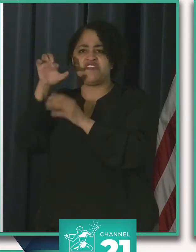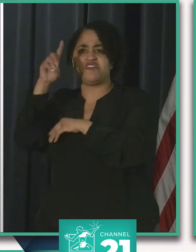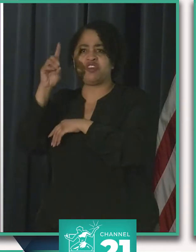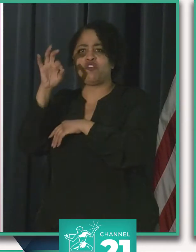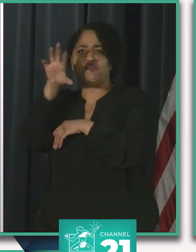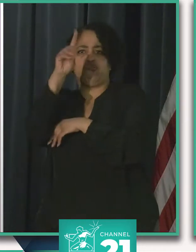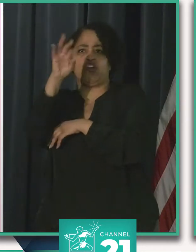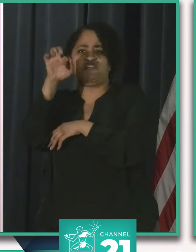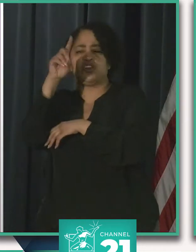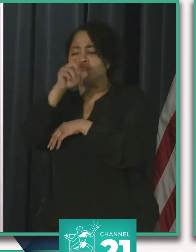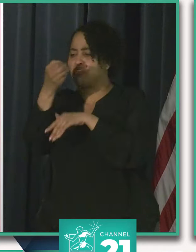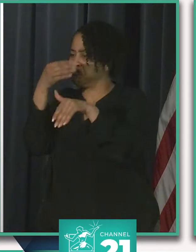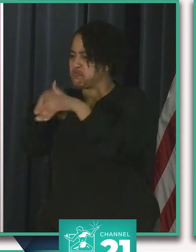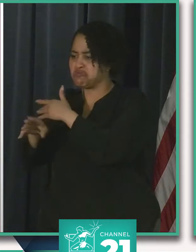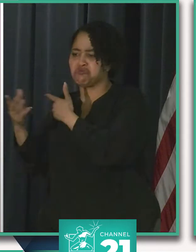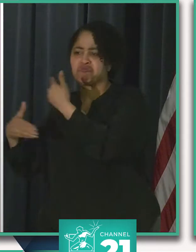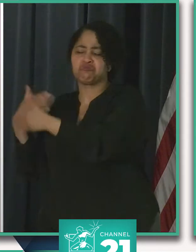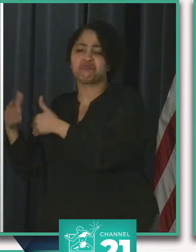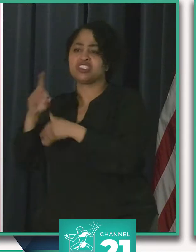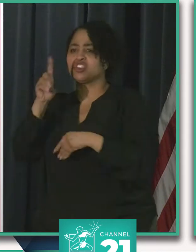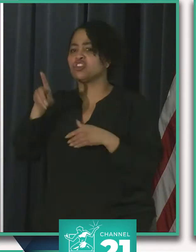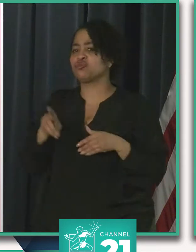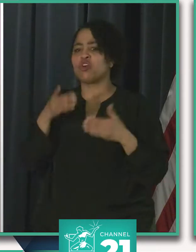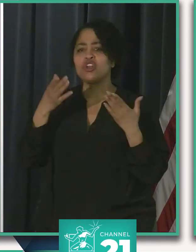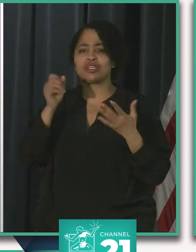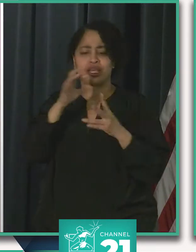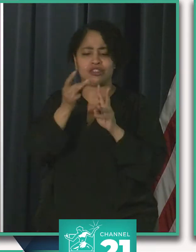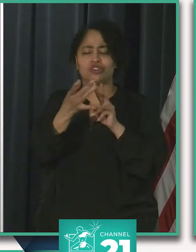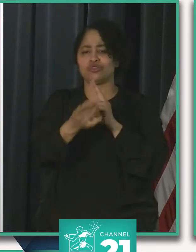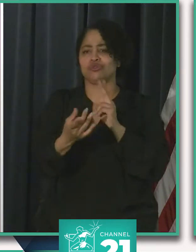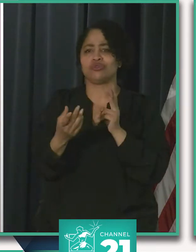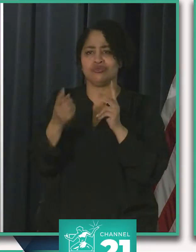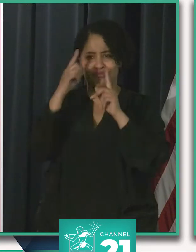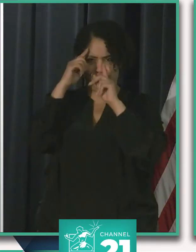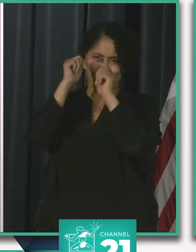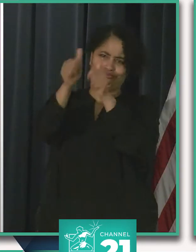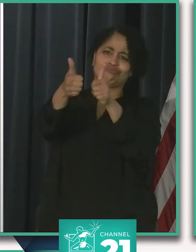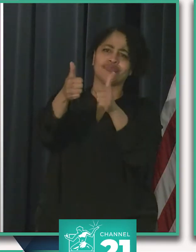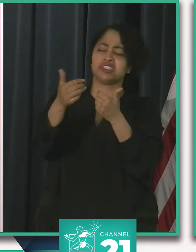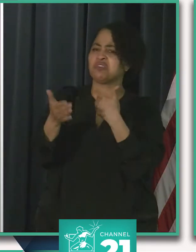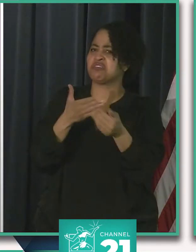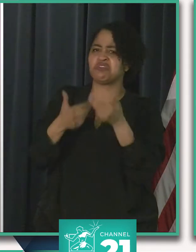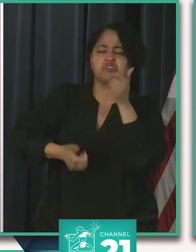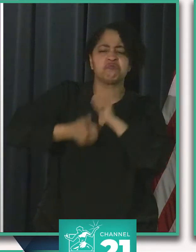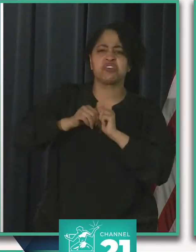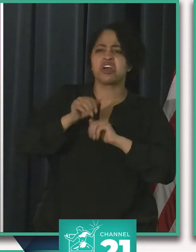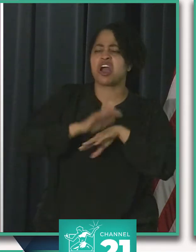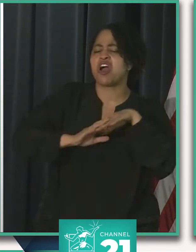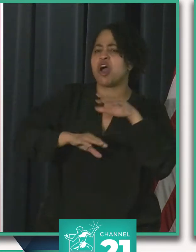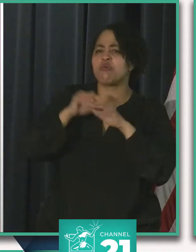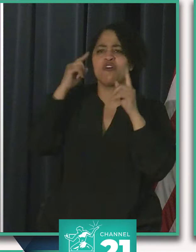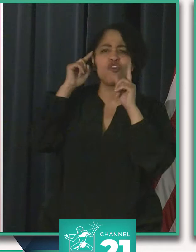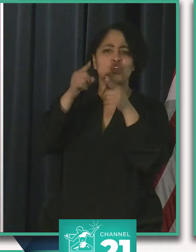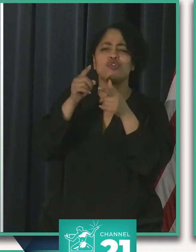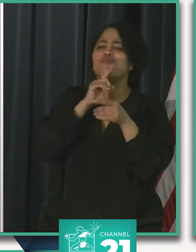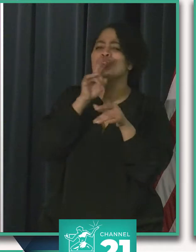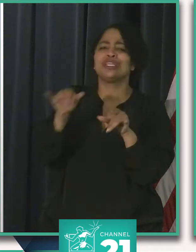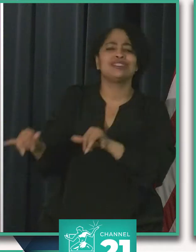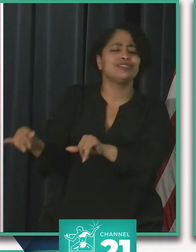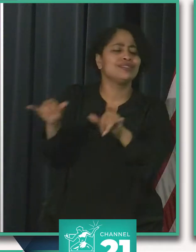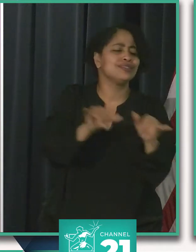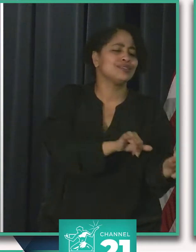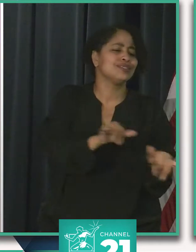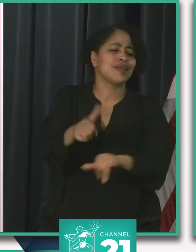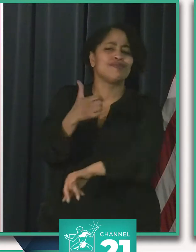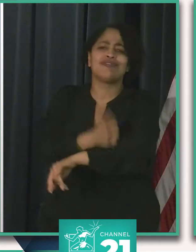TCF. Detroiters can do either one. Whatever is the most comfortable for you, it's going to be basically the same vaccine no matter where you go. It's